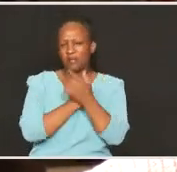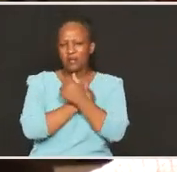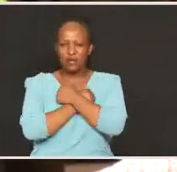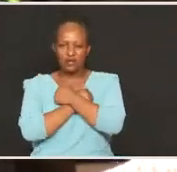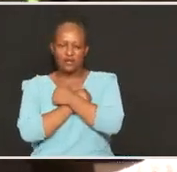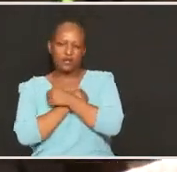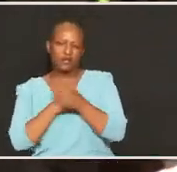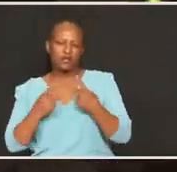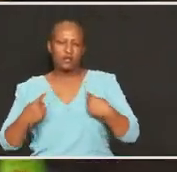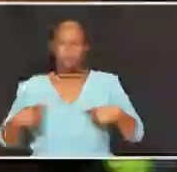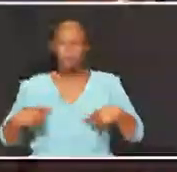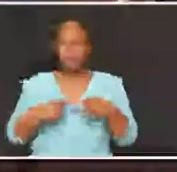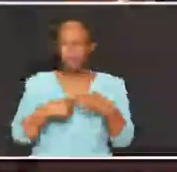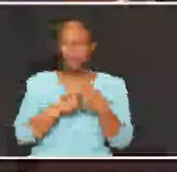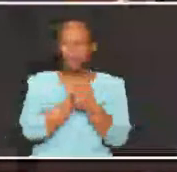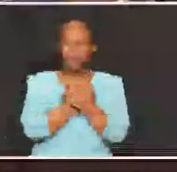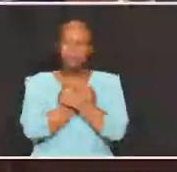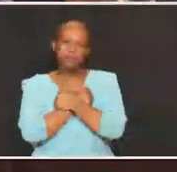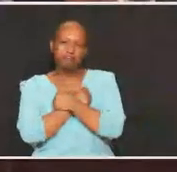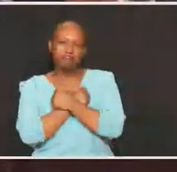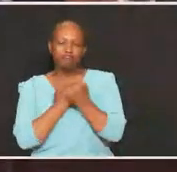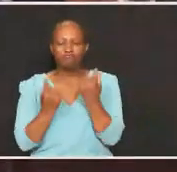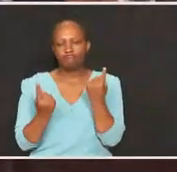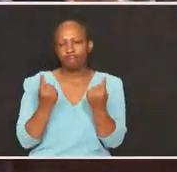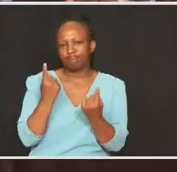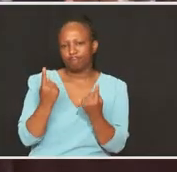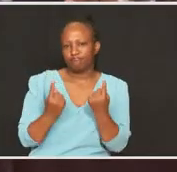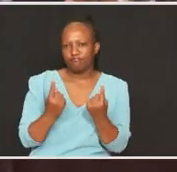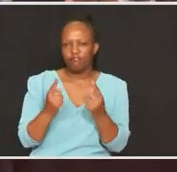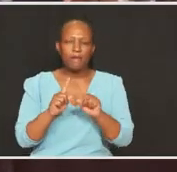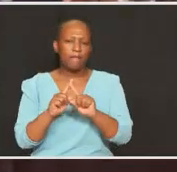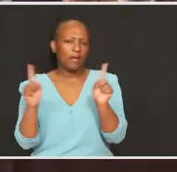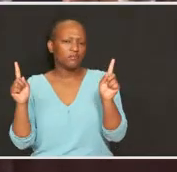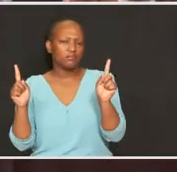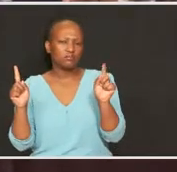let us love one another but